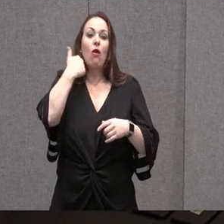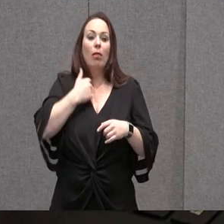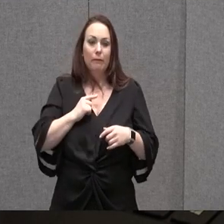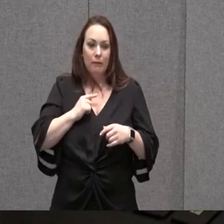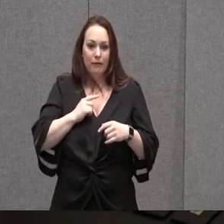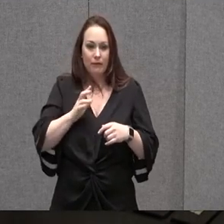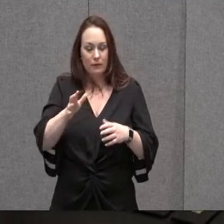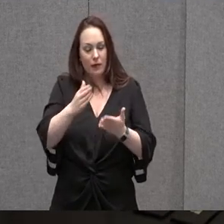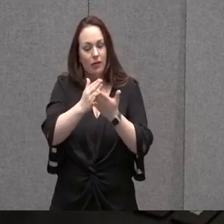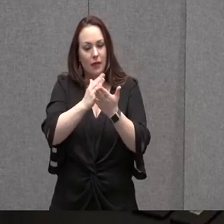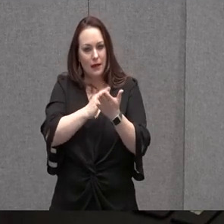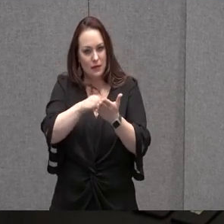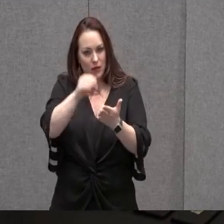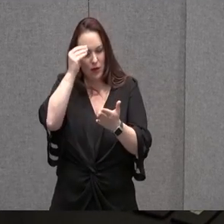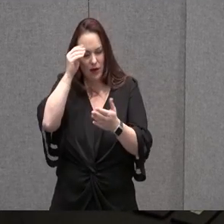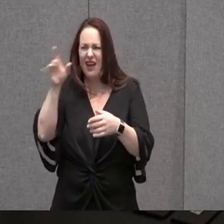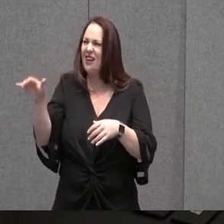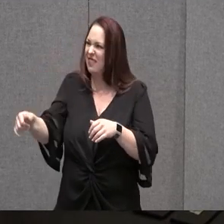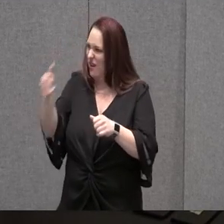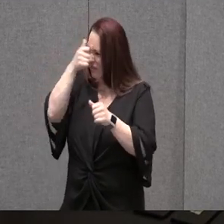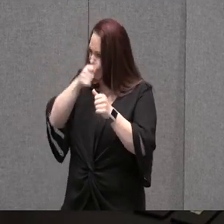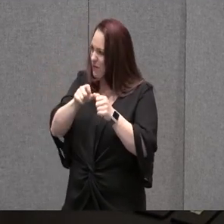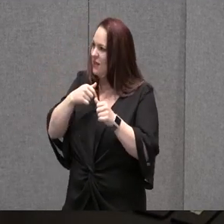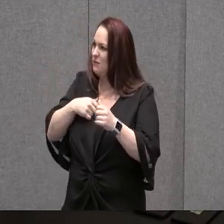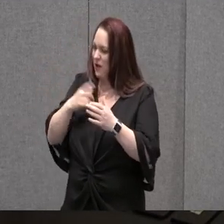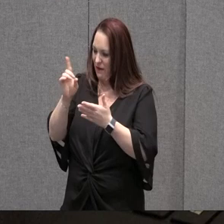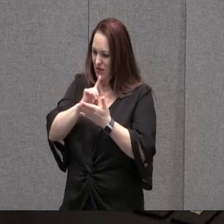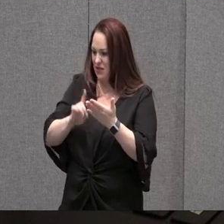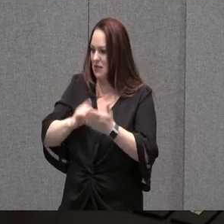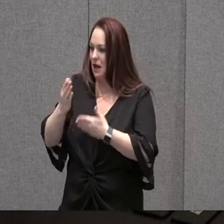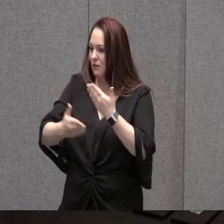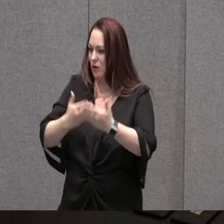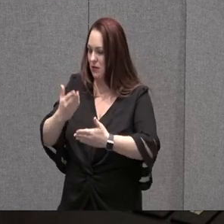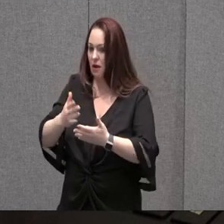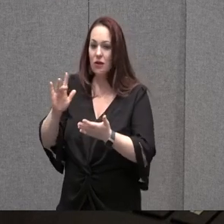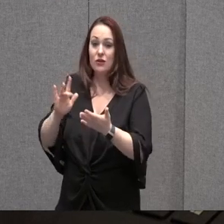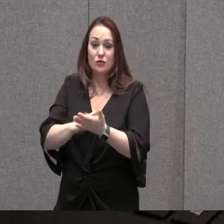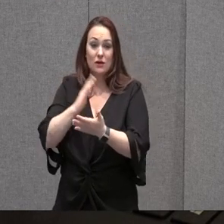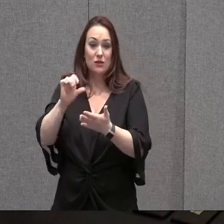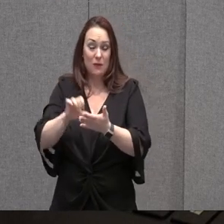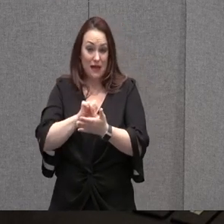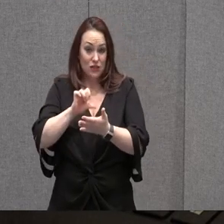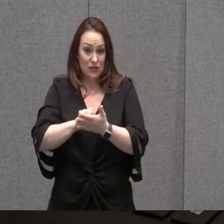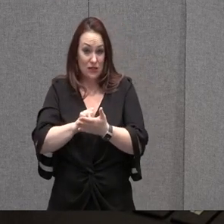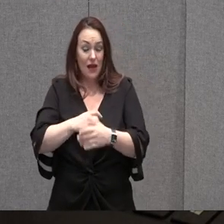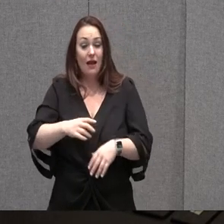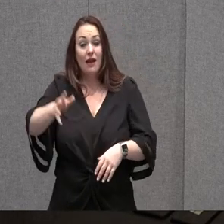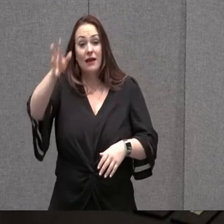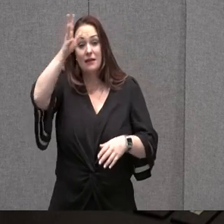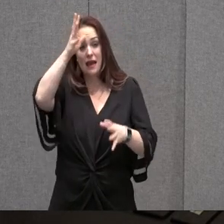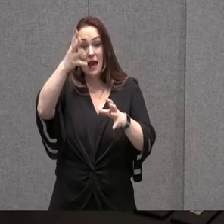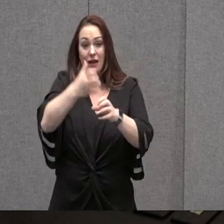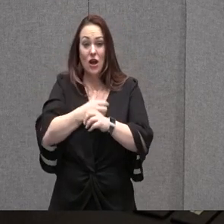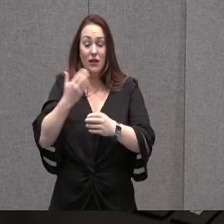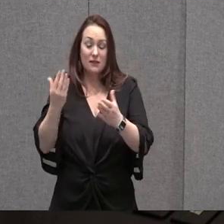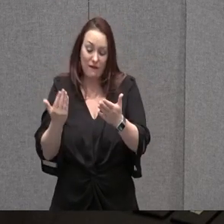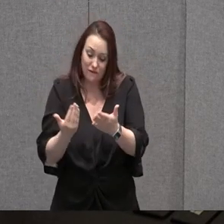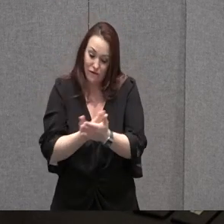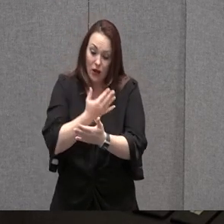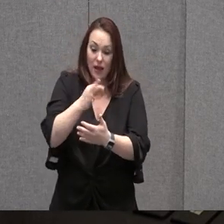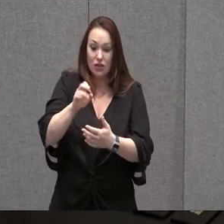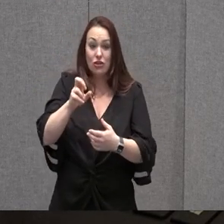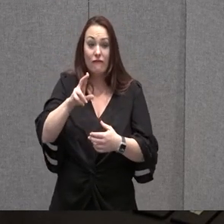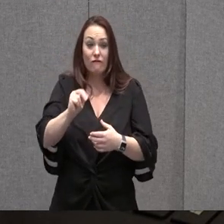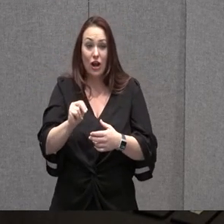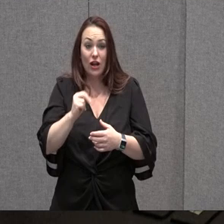design process. Let me switch pages. There we go. Dad got us a fresh fern, and with it